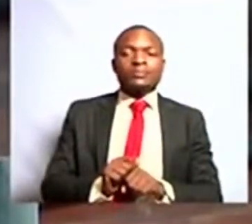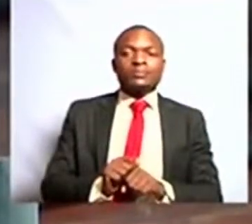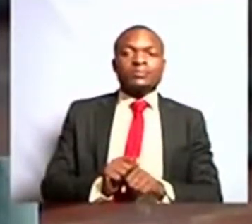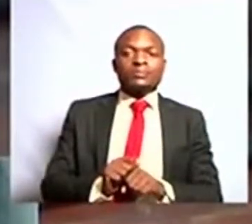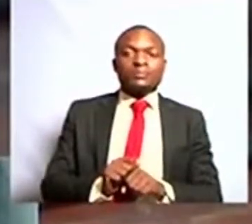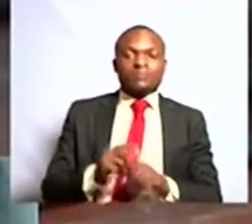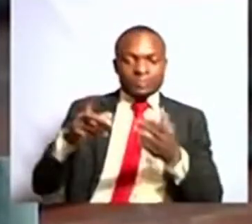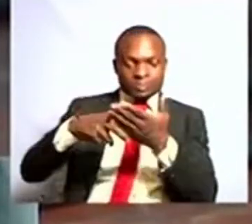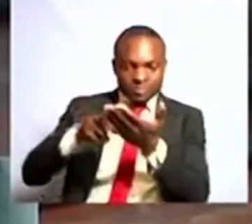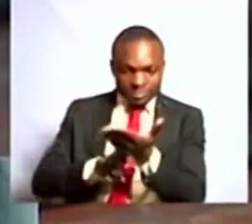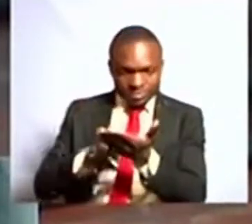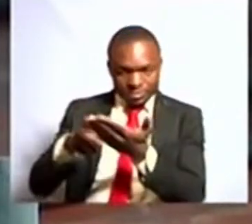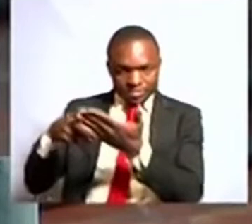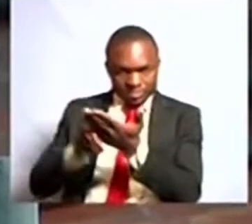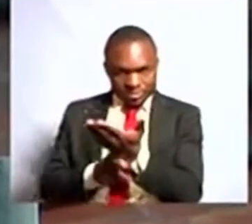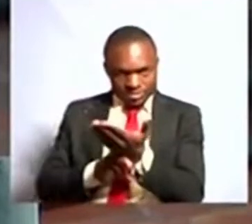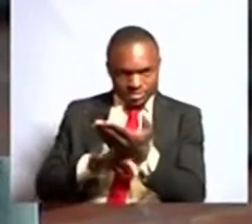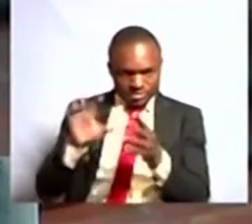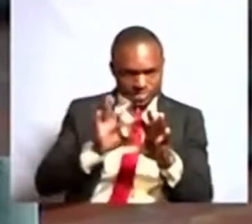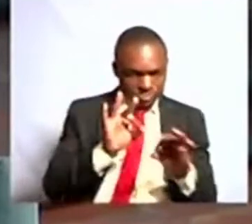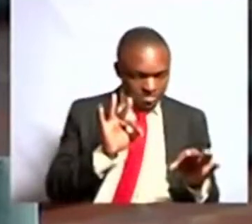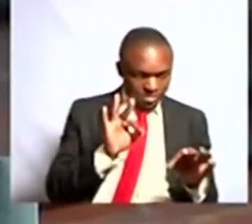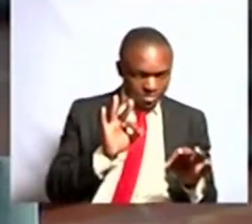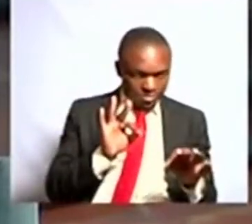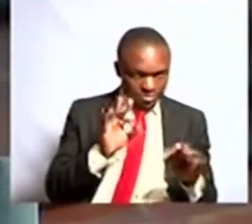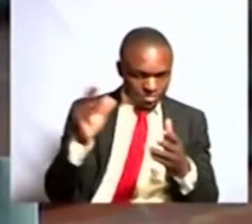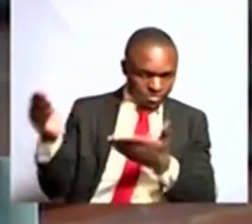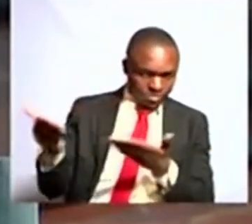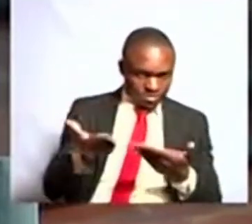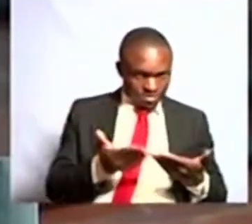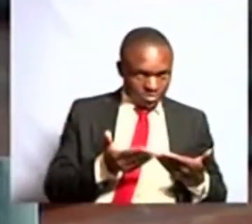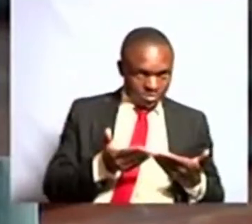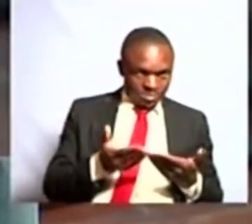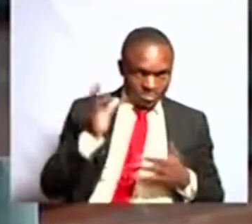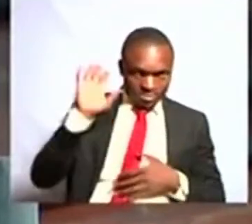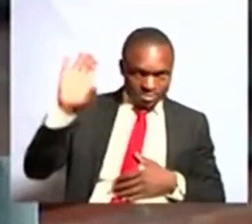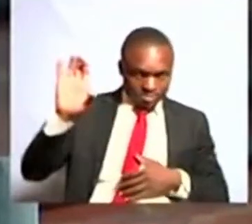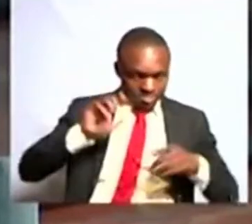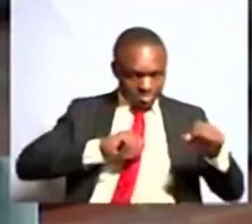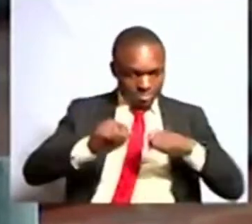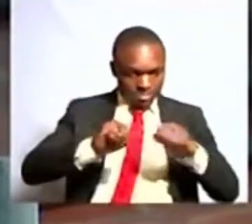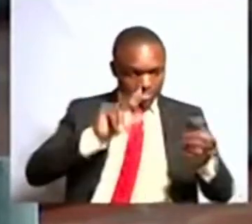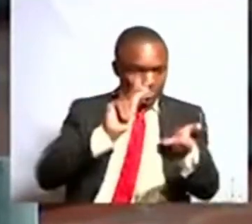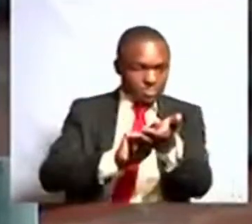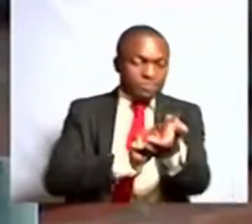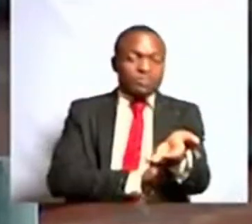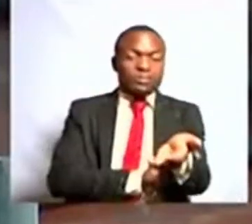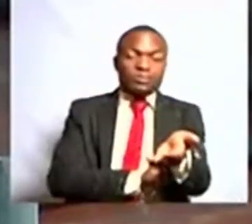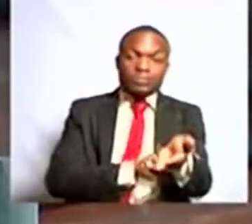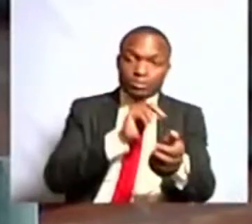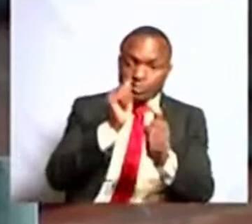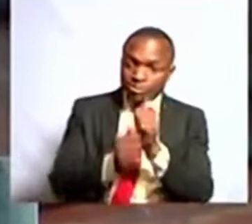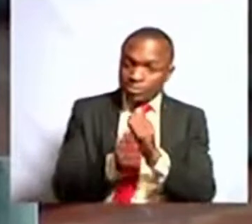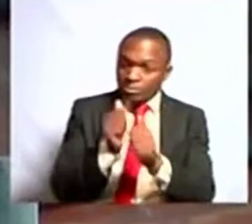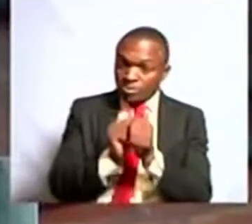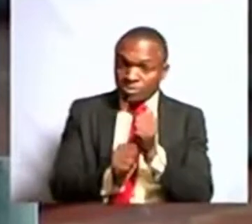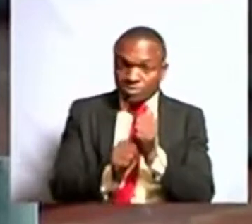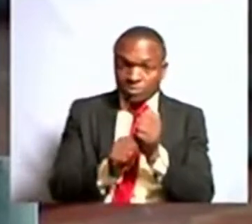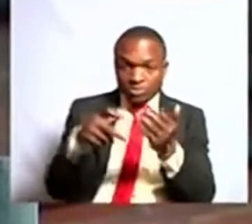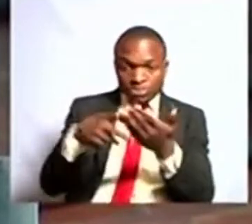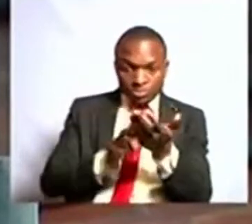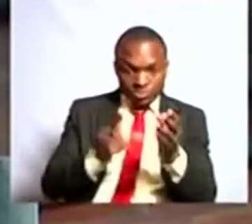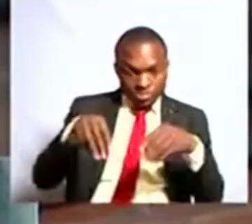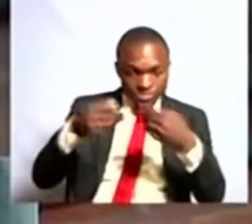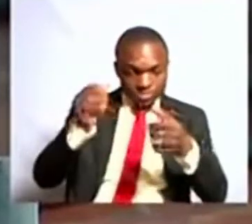the vouchers were found and were brought to provincial administration in Kasam, which vouchers were availed to